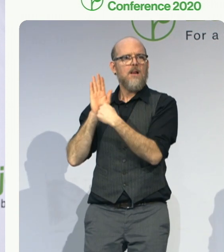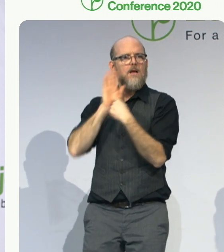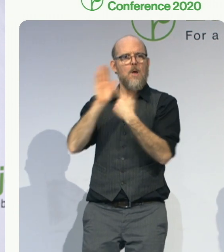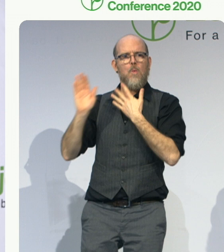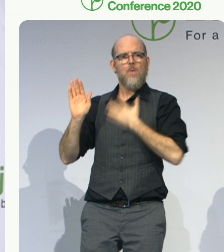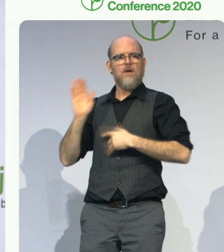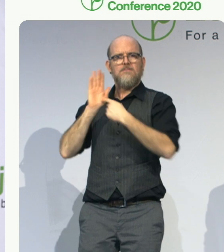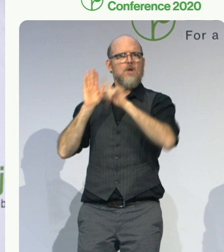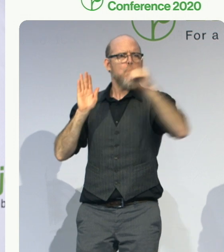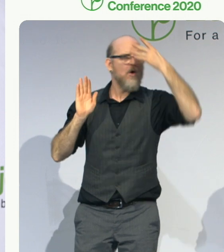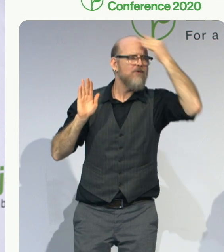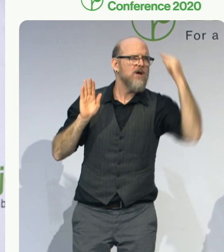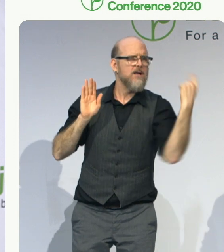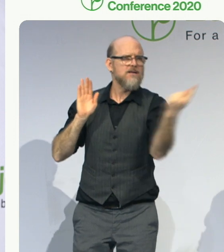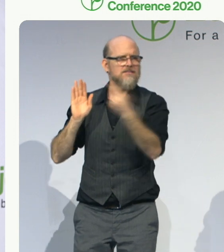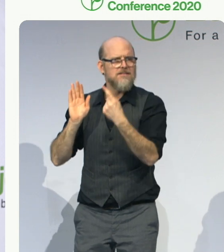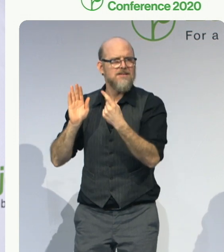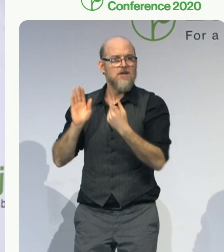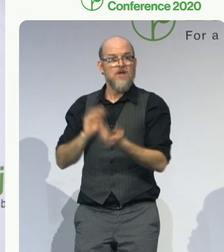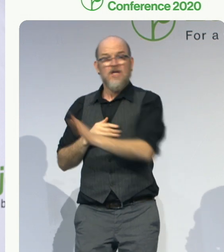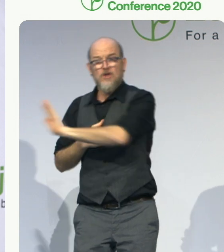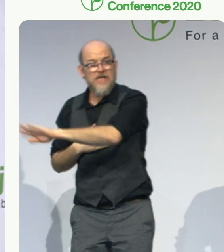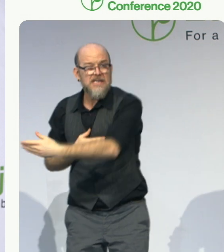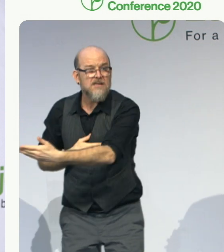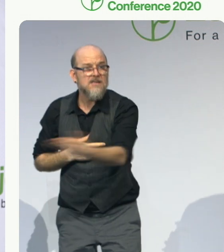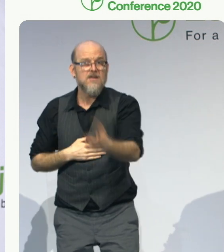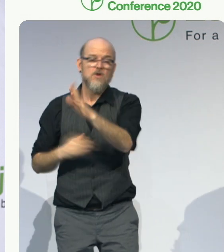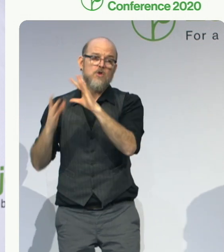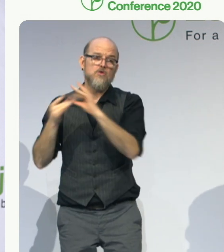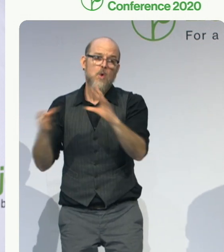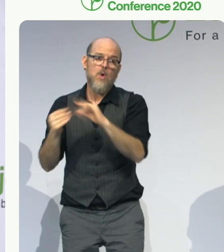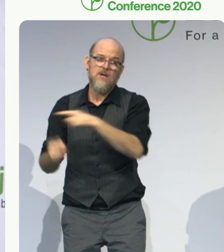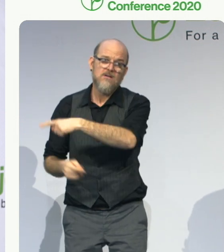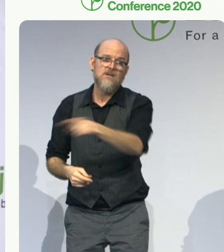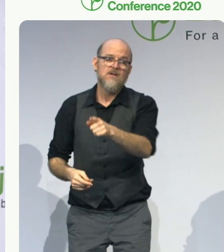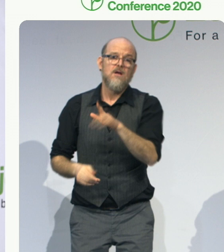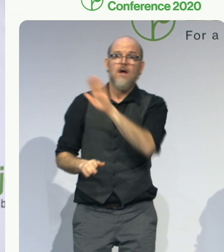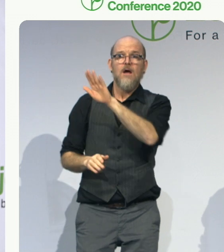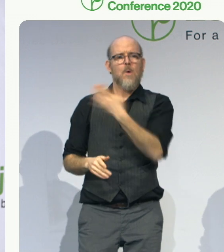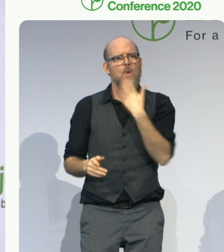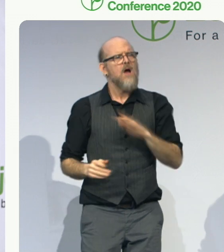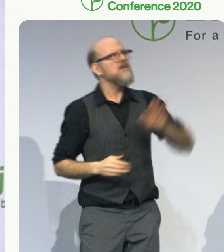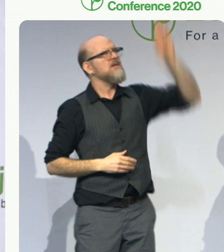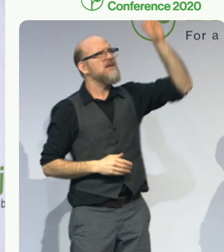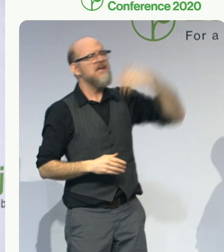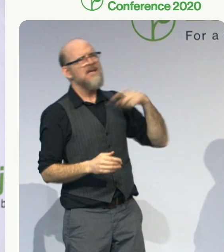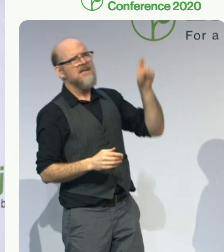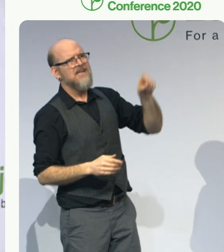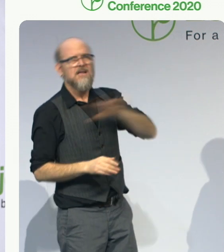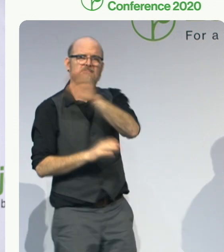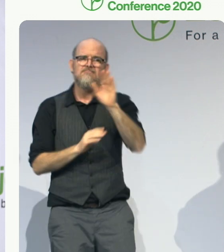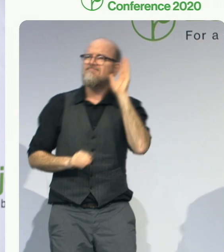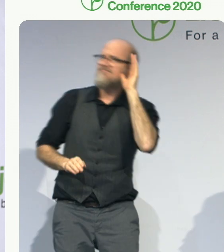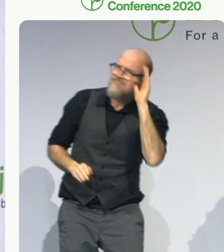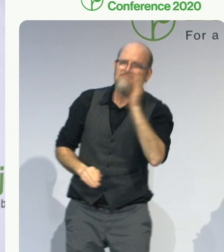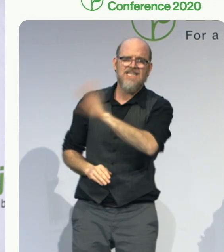or take for granted their stories, their voices, and work to produce solutions that are not